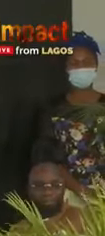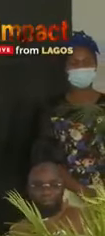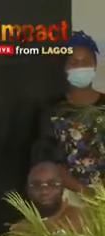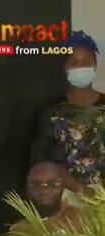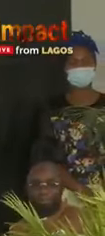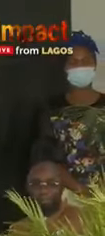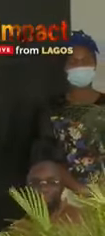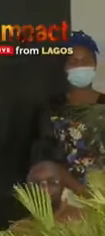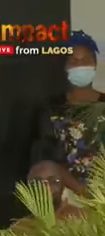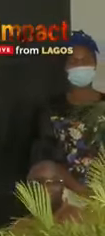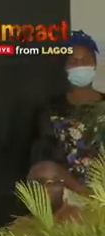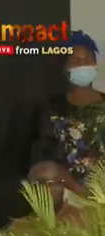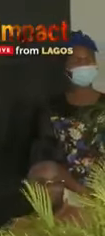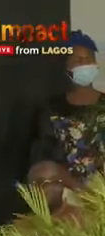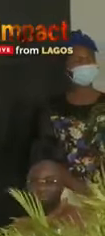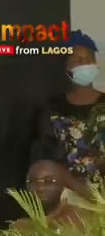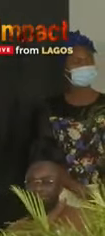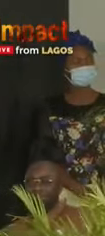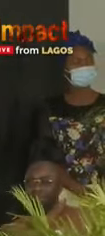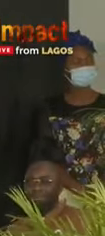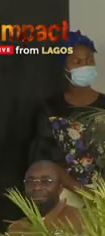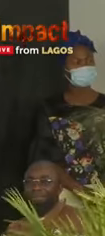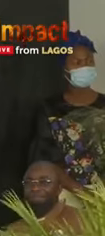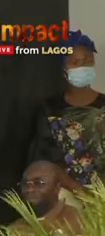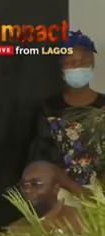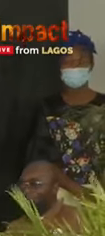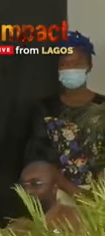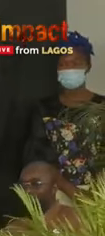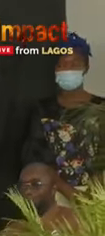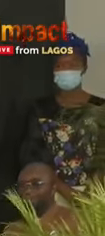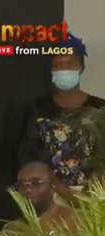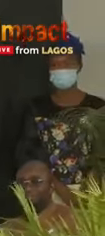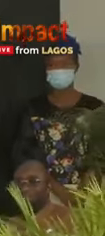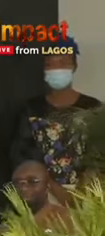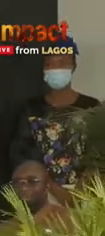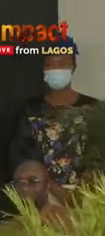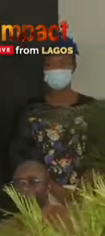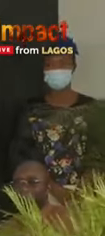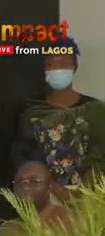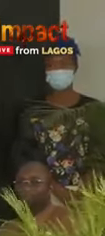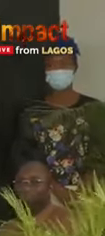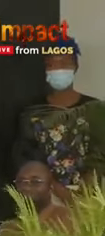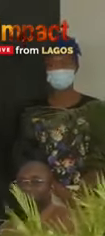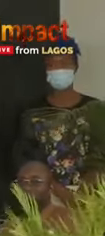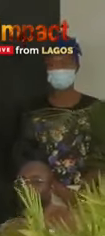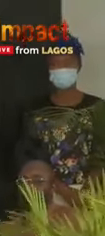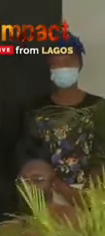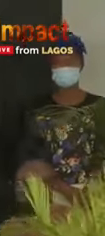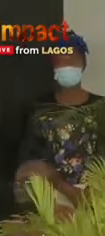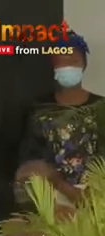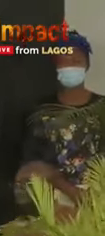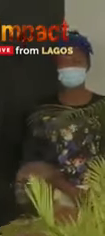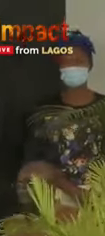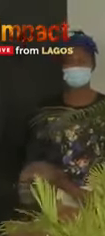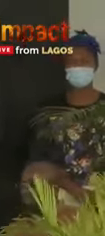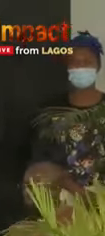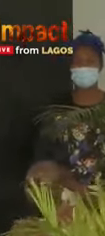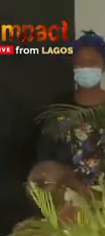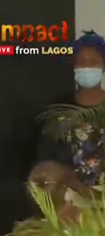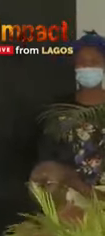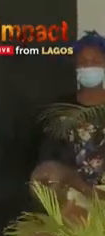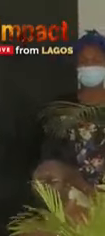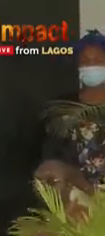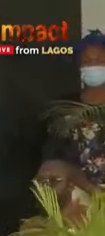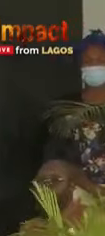and our senior mommies in the church. And we have online very eminent personalities. We have